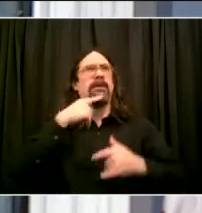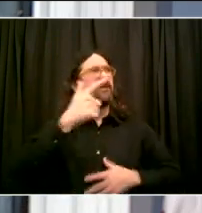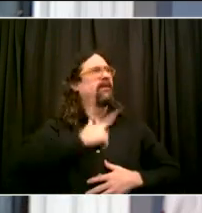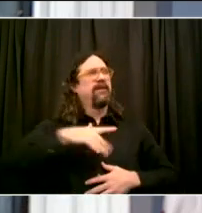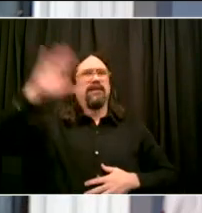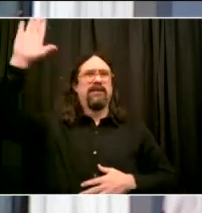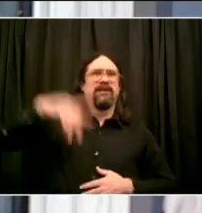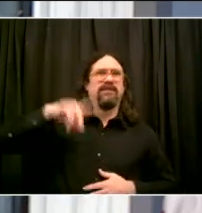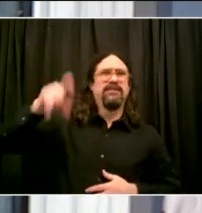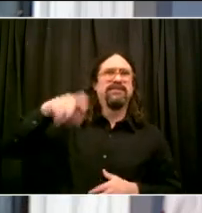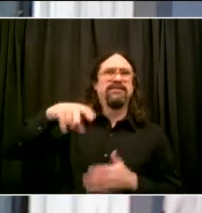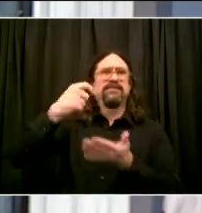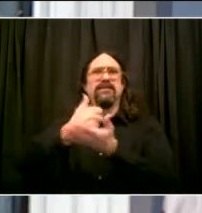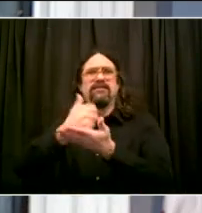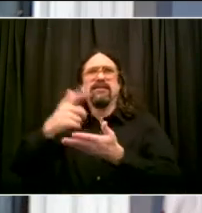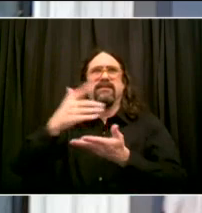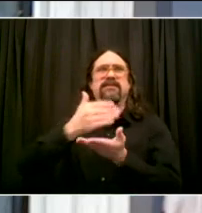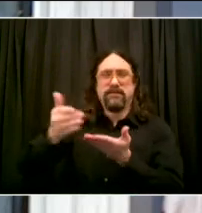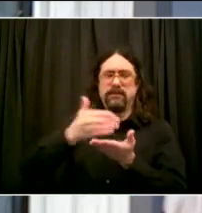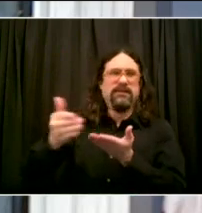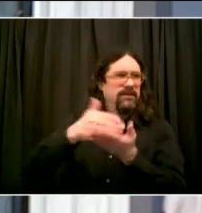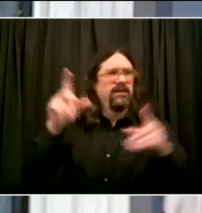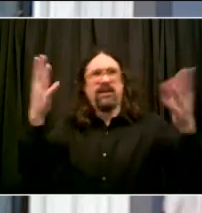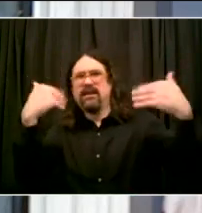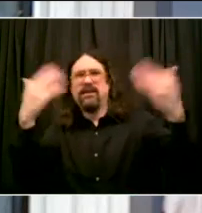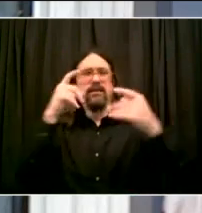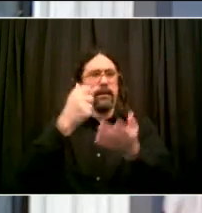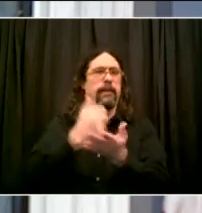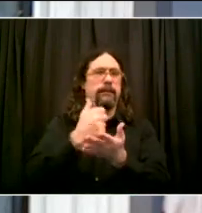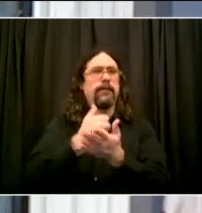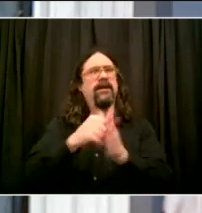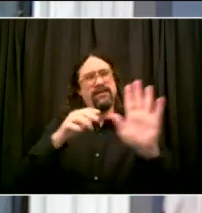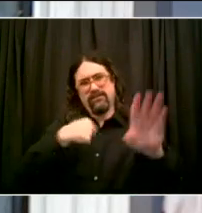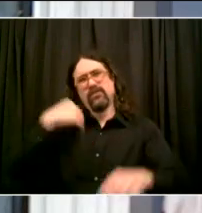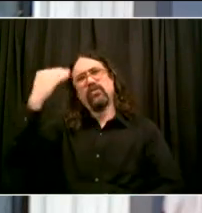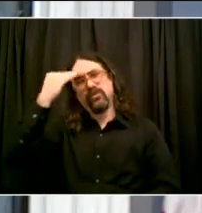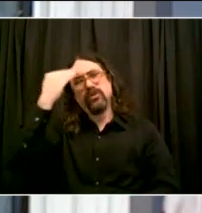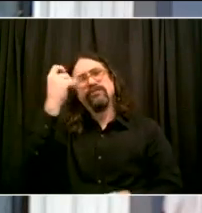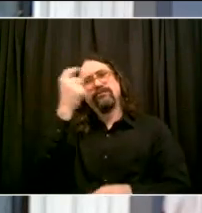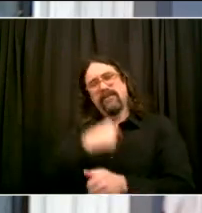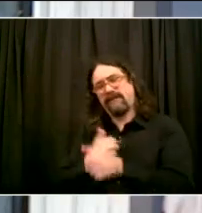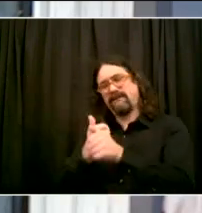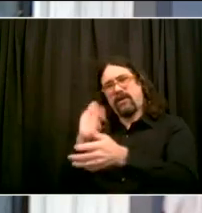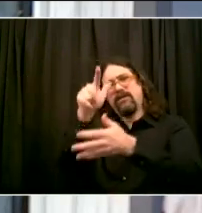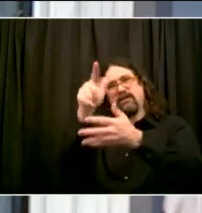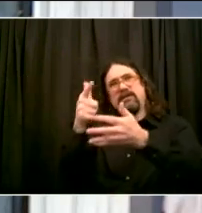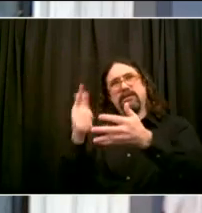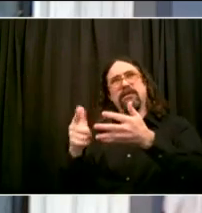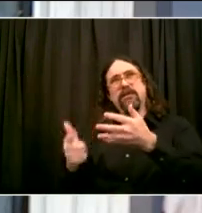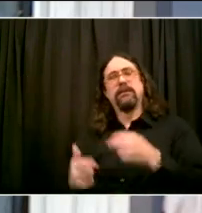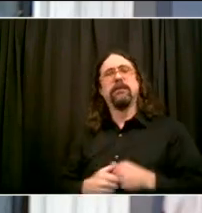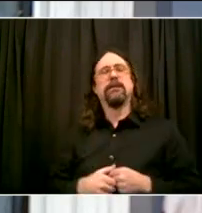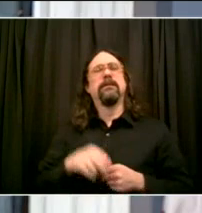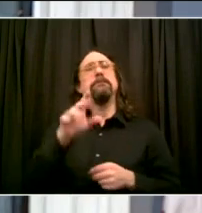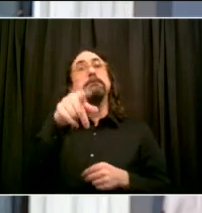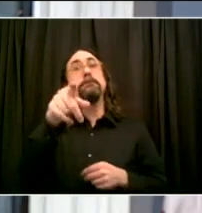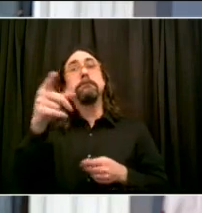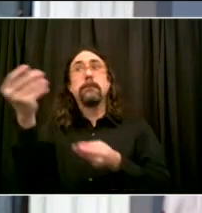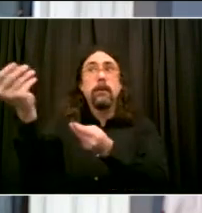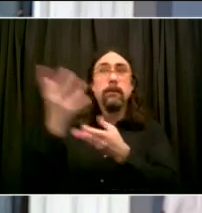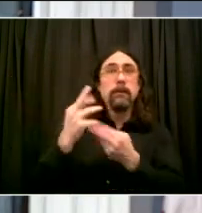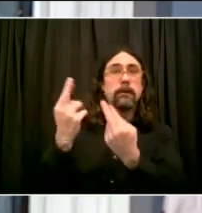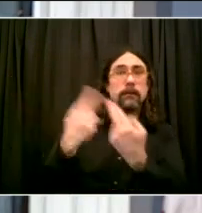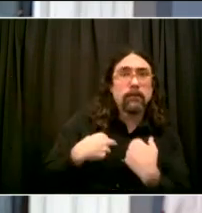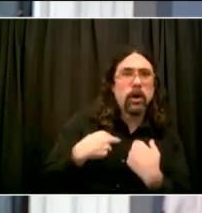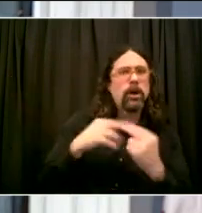today and into the overnight shift. On to refuse and recycling collection. We are definitely delayed. We did not pick up the garbage yesterday, and we are